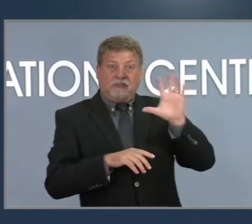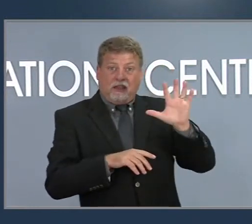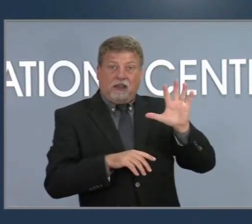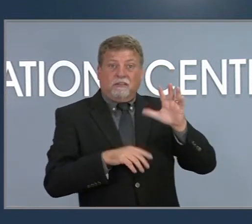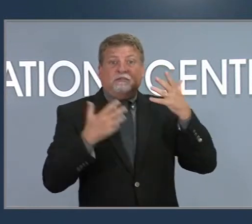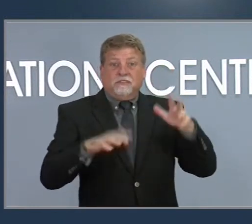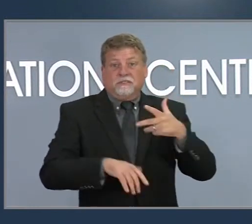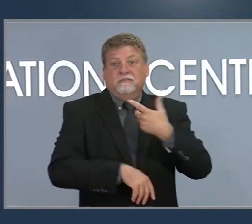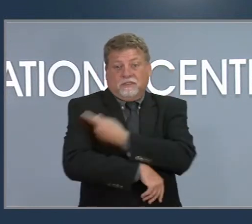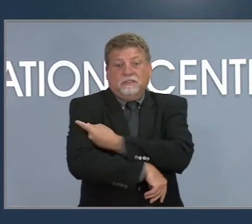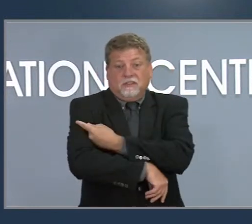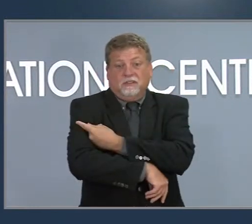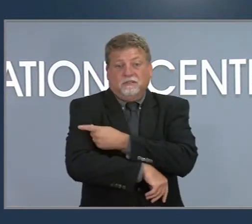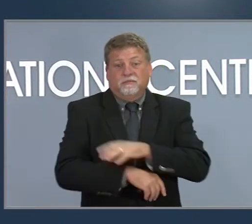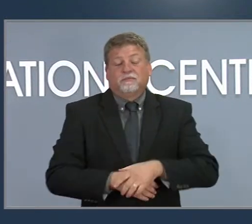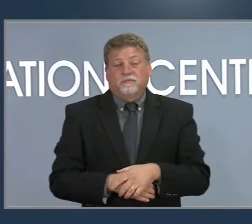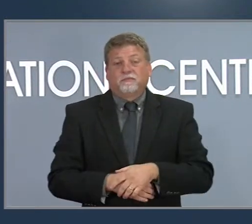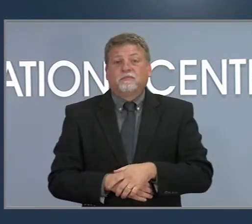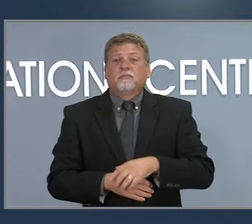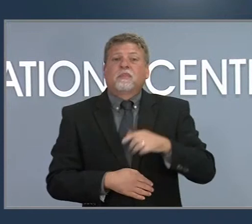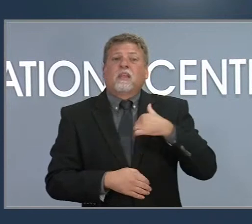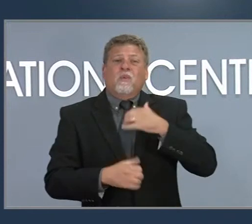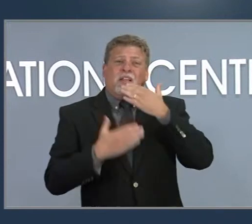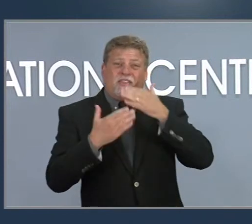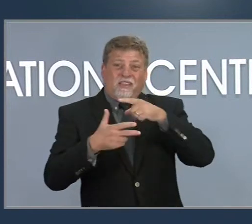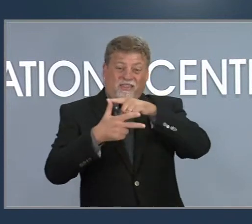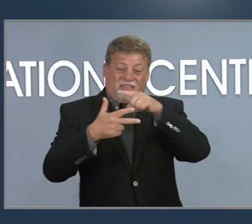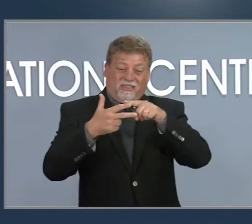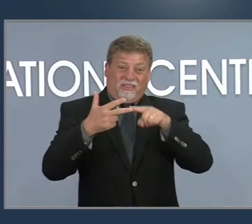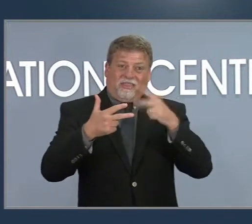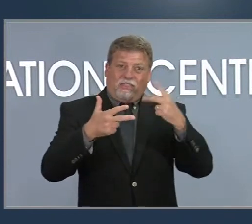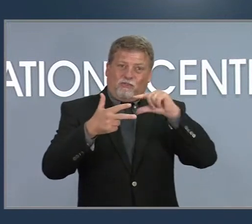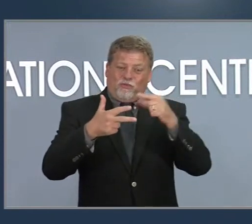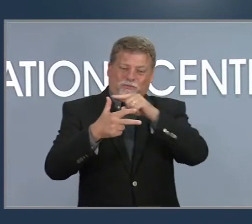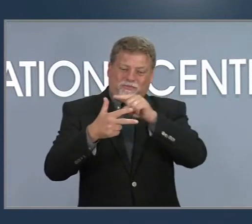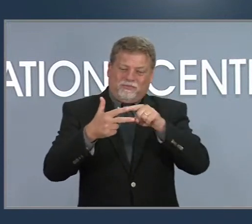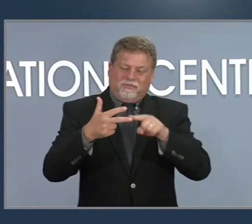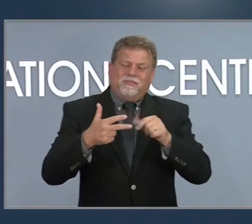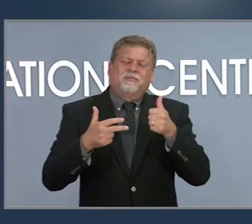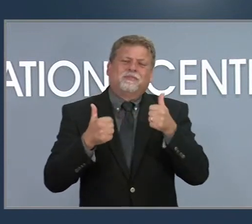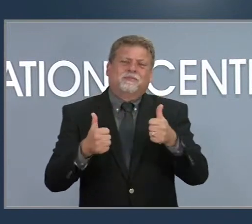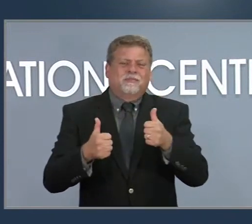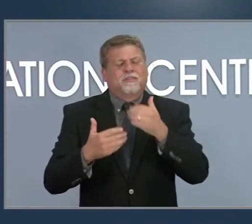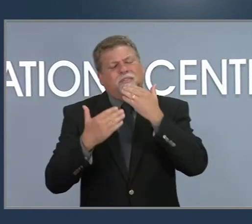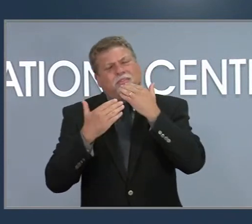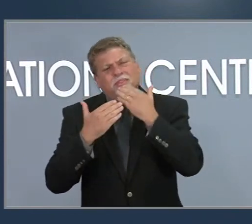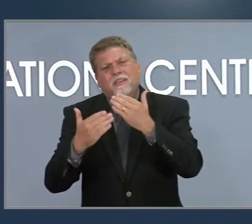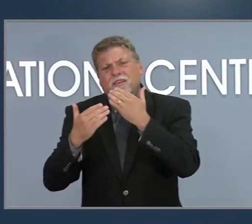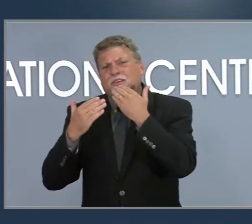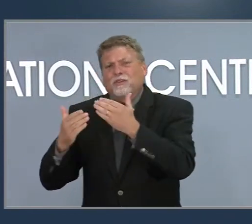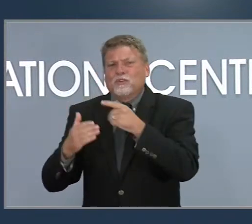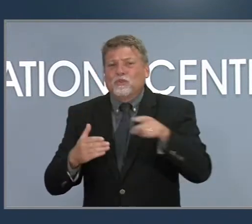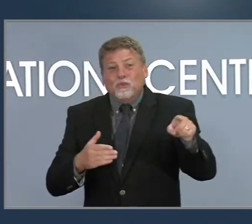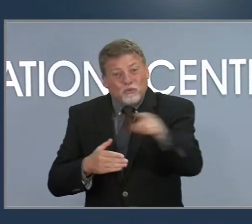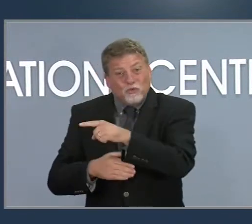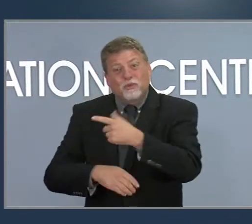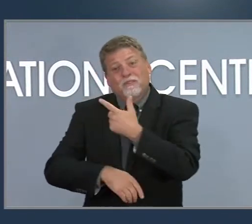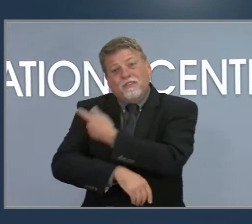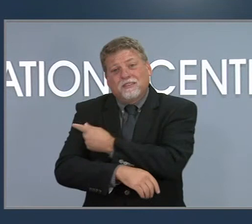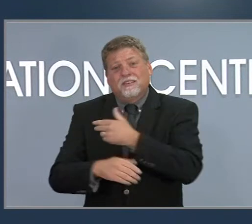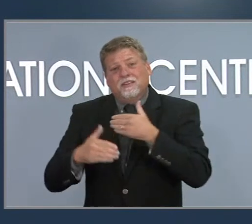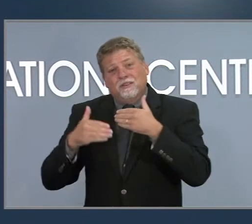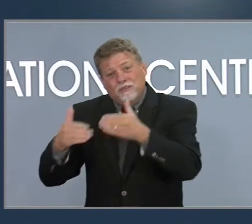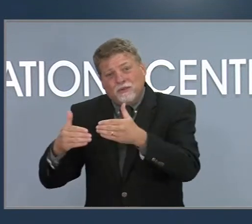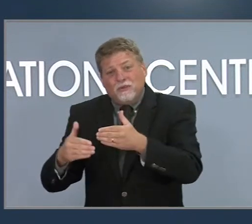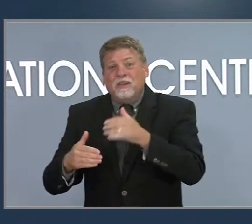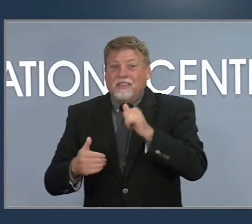been vaccinated and are protecting themselves, their communities, and our children who cannot yet get vaccinated.